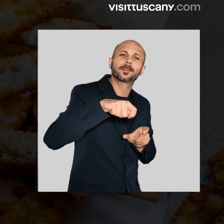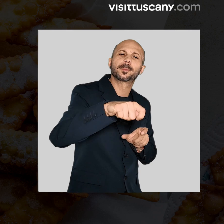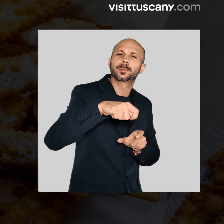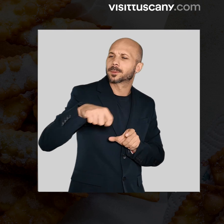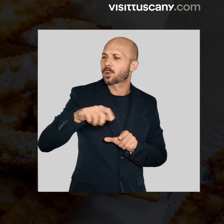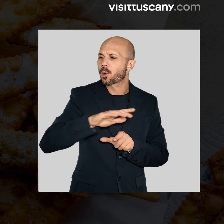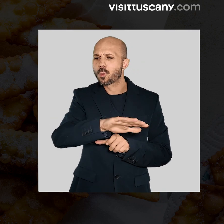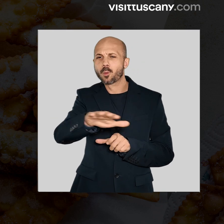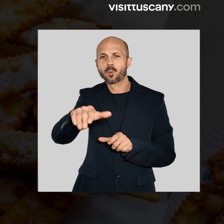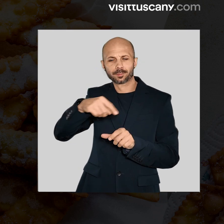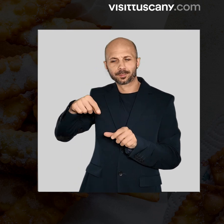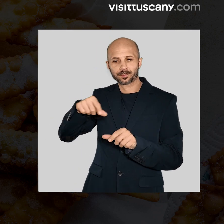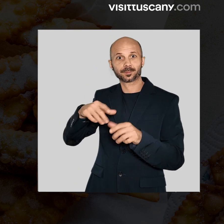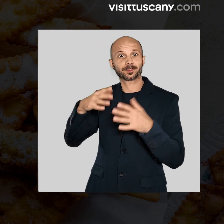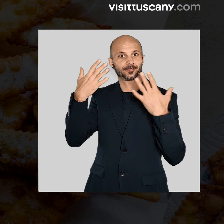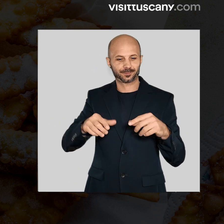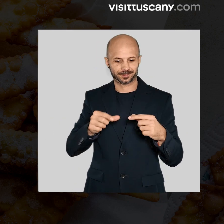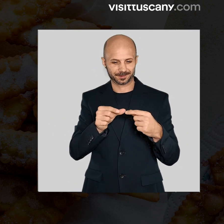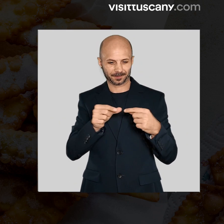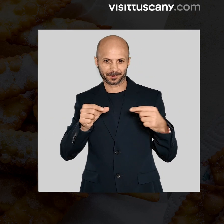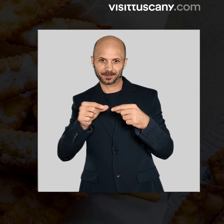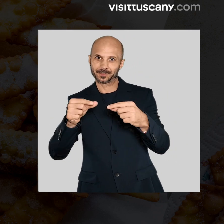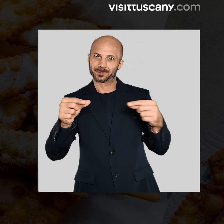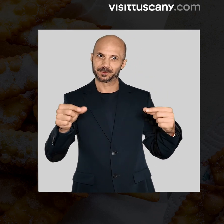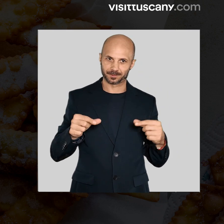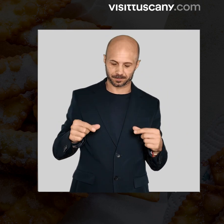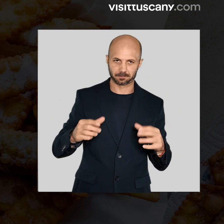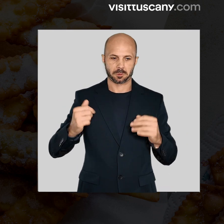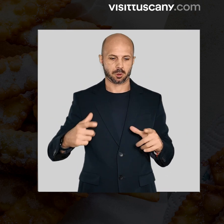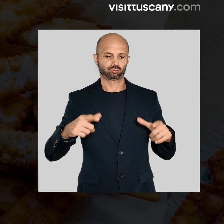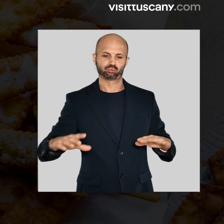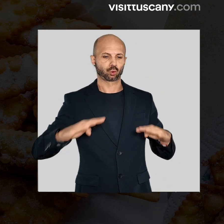Cut the pasta sheets with a knife or a wheel in strips.